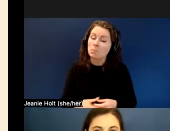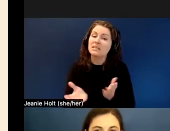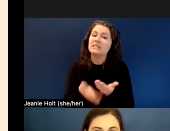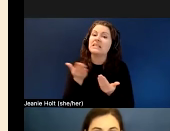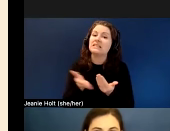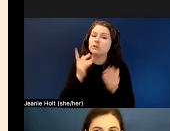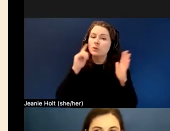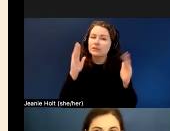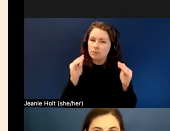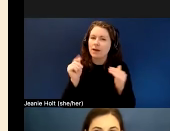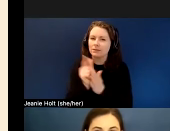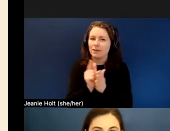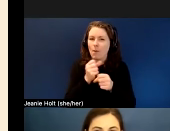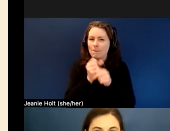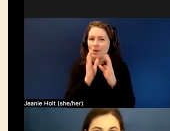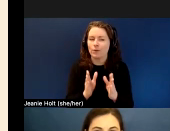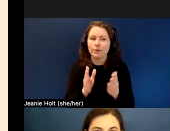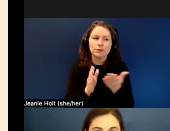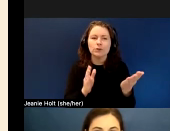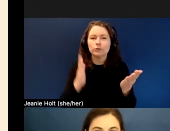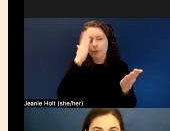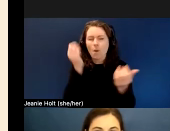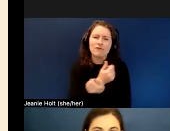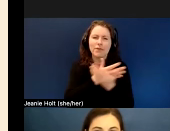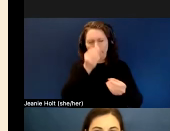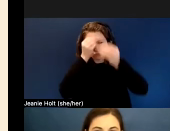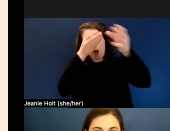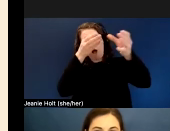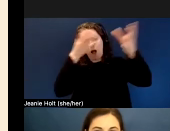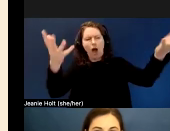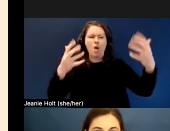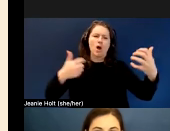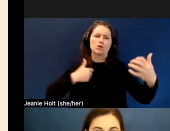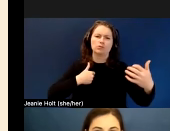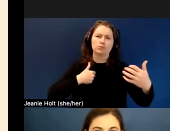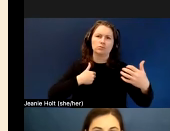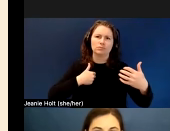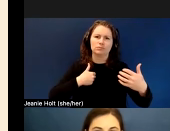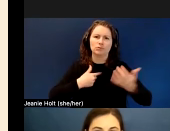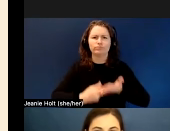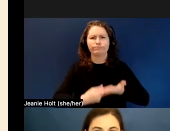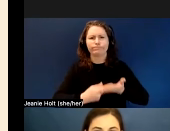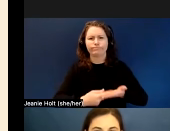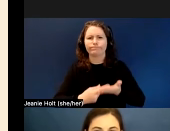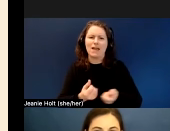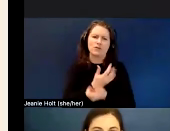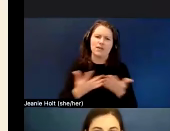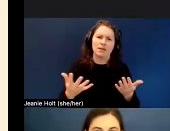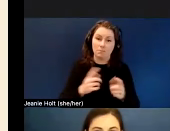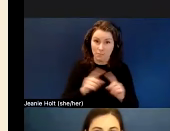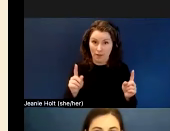our legislators to know everything and want to kind of talk about everything,